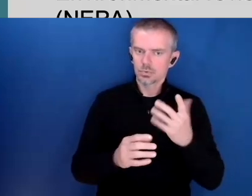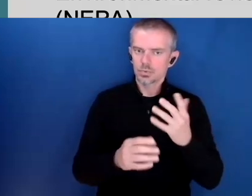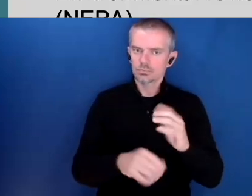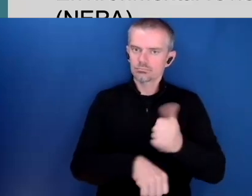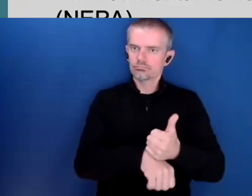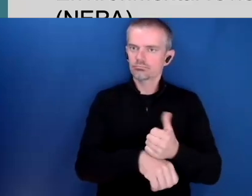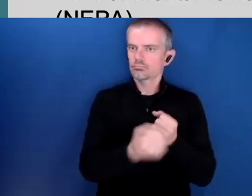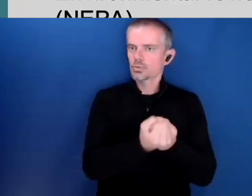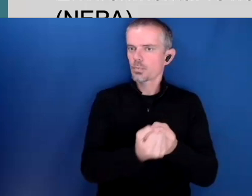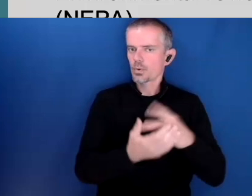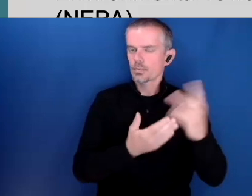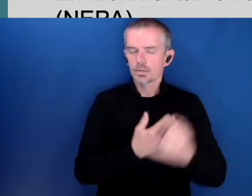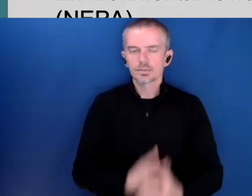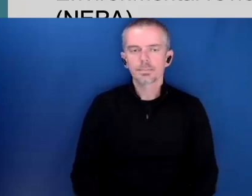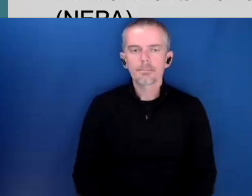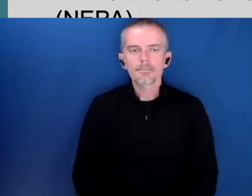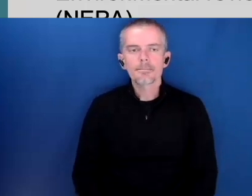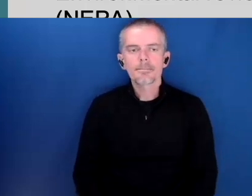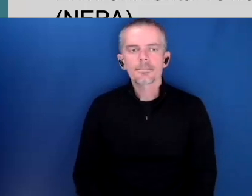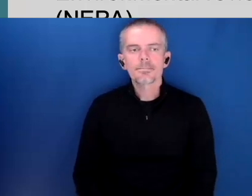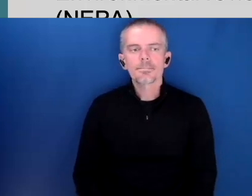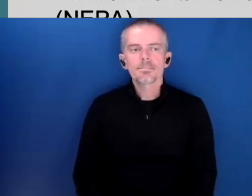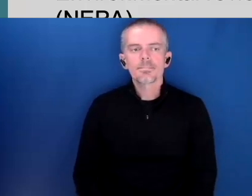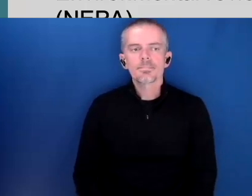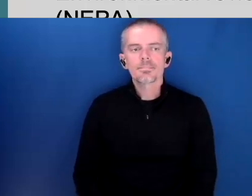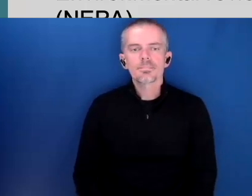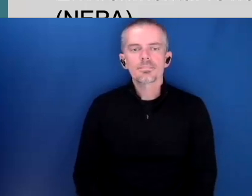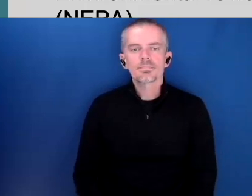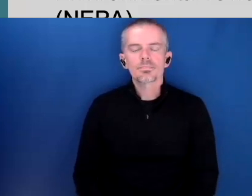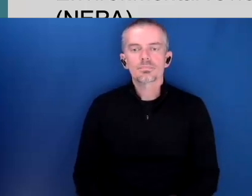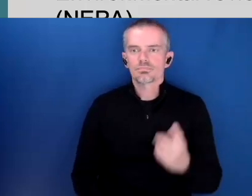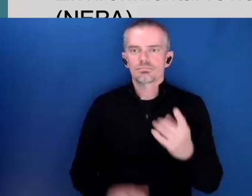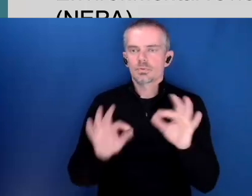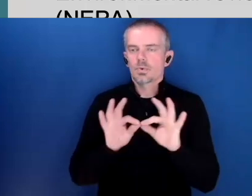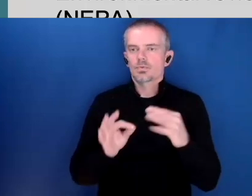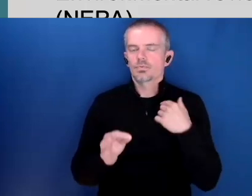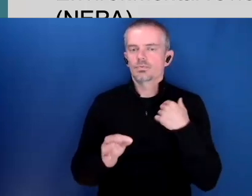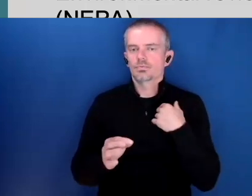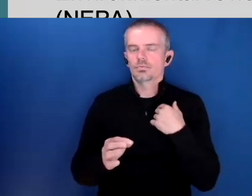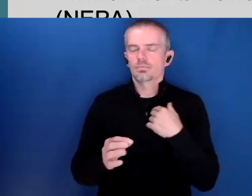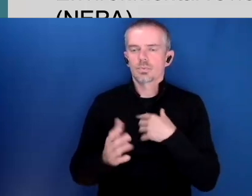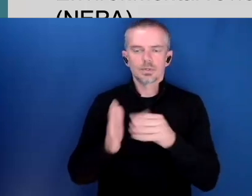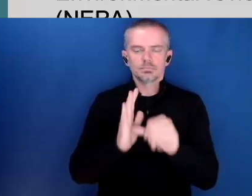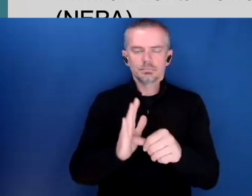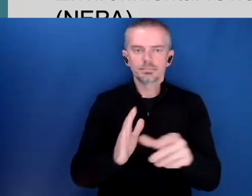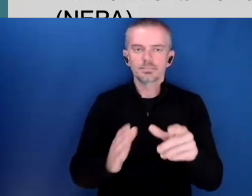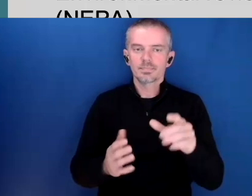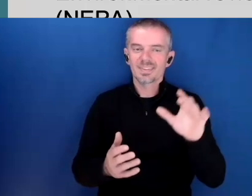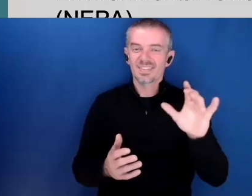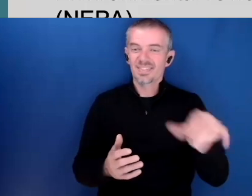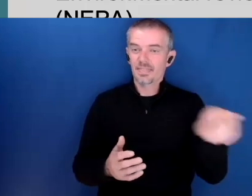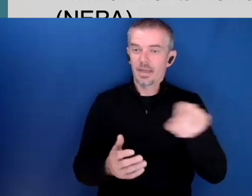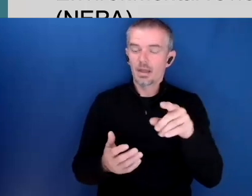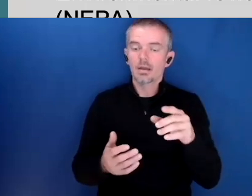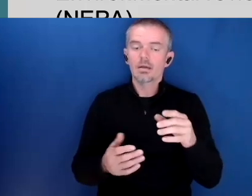I think the key takeaway that we wanted to underscore is just that these elements require input from definitely Forest